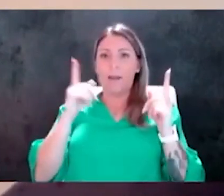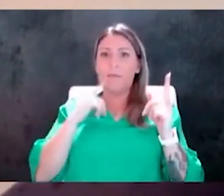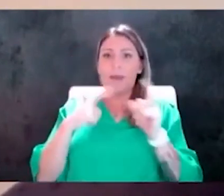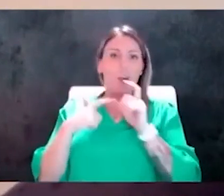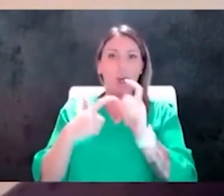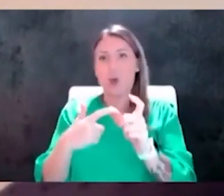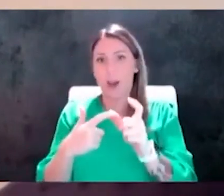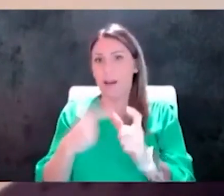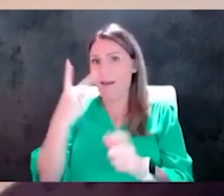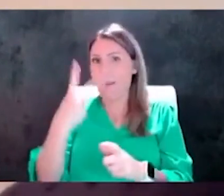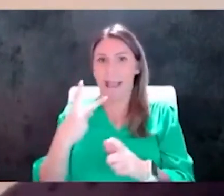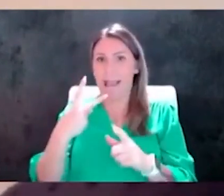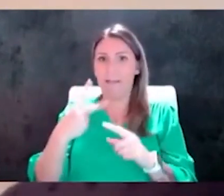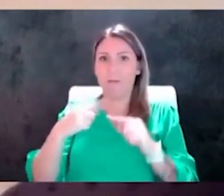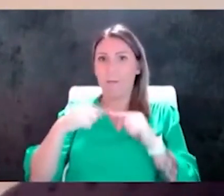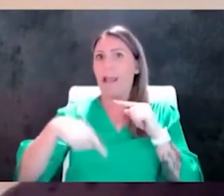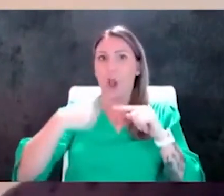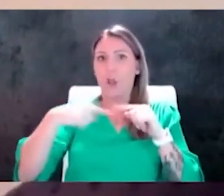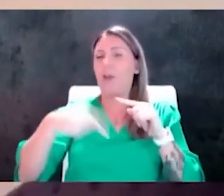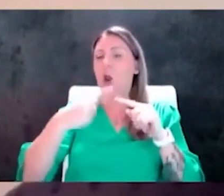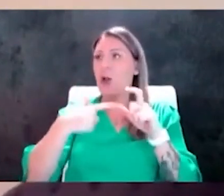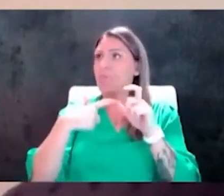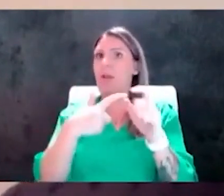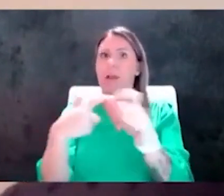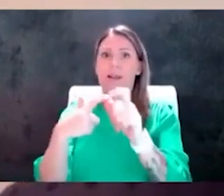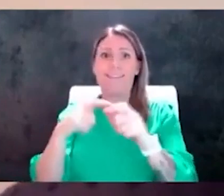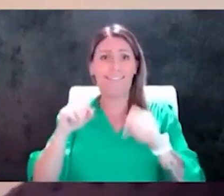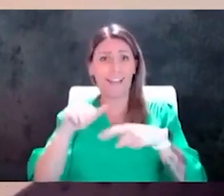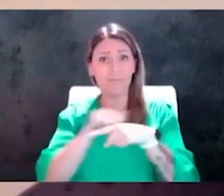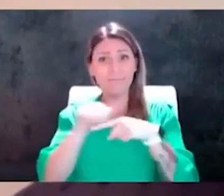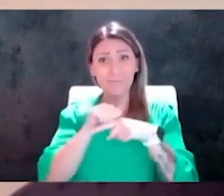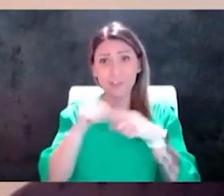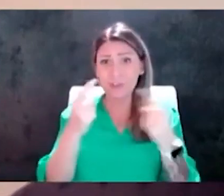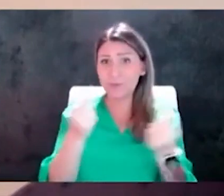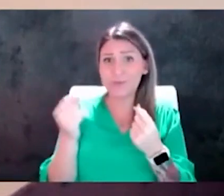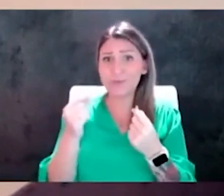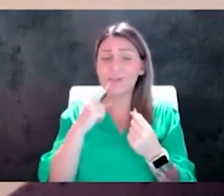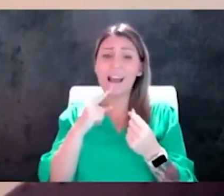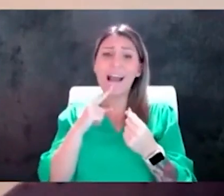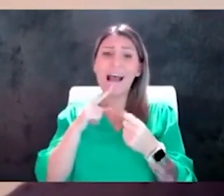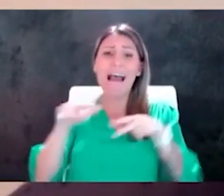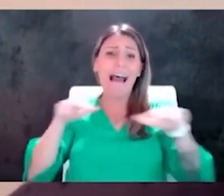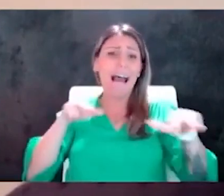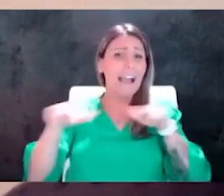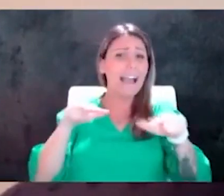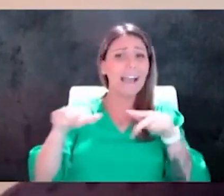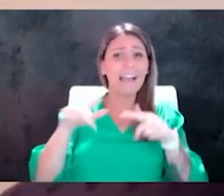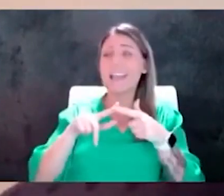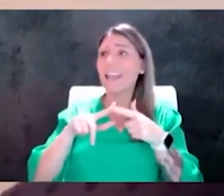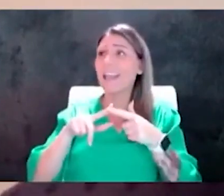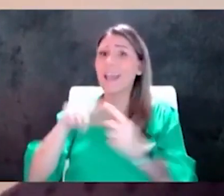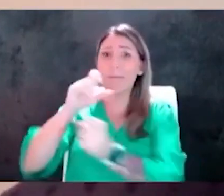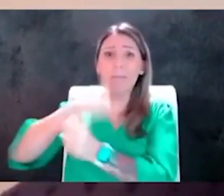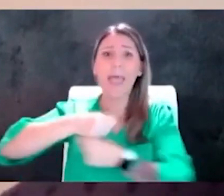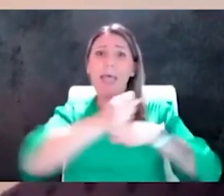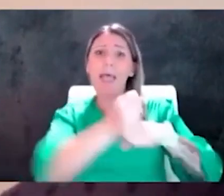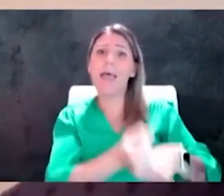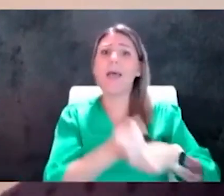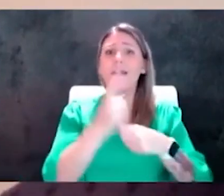marathon, but I could train to do that, and I could go hiking or paddle boarding, or, if my friends had a crazy